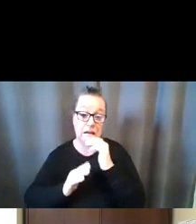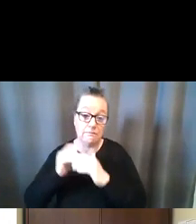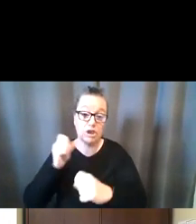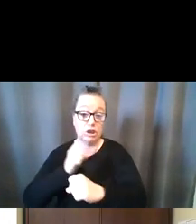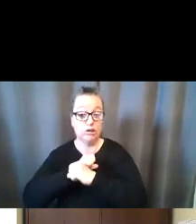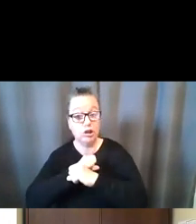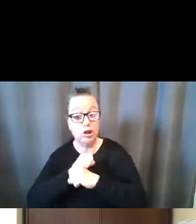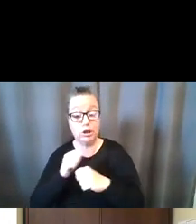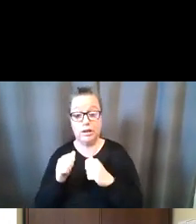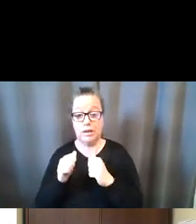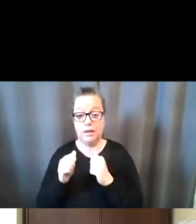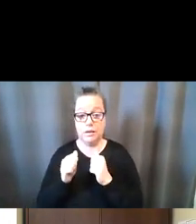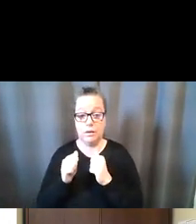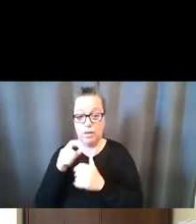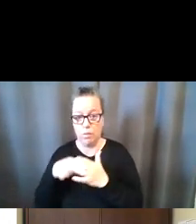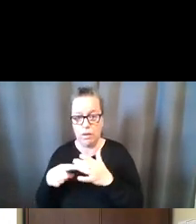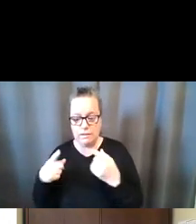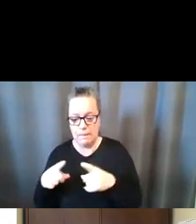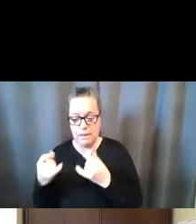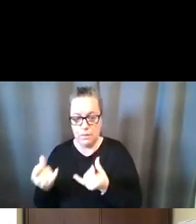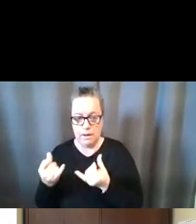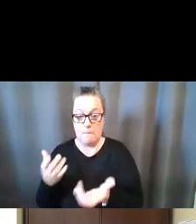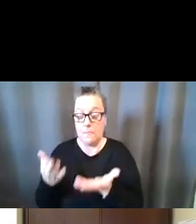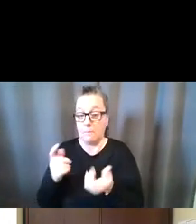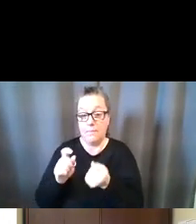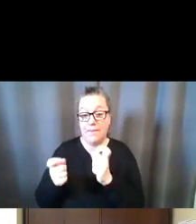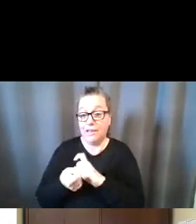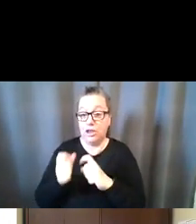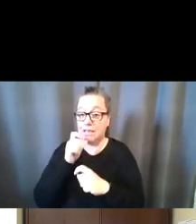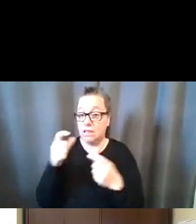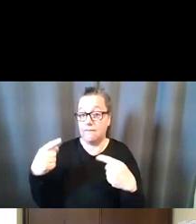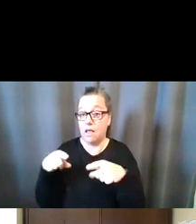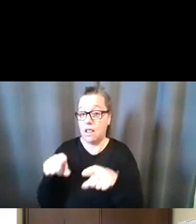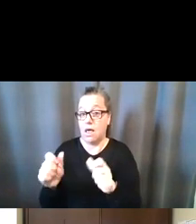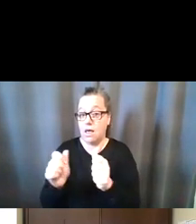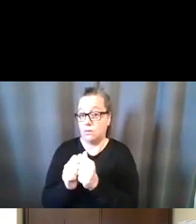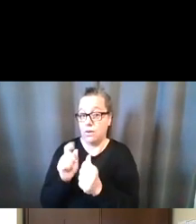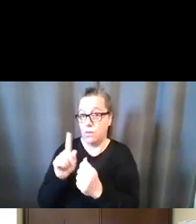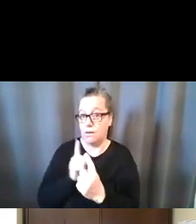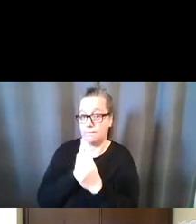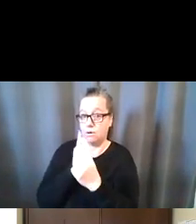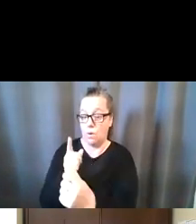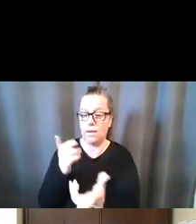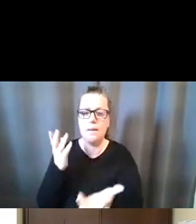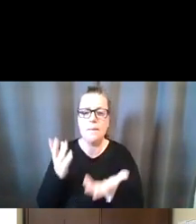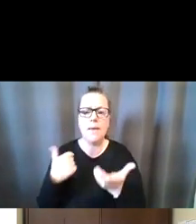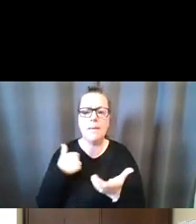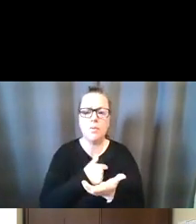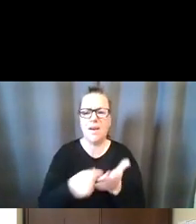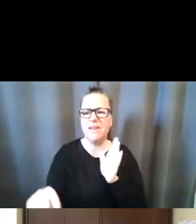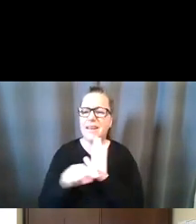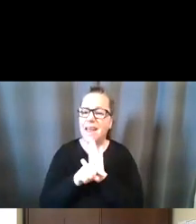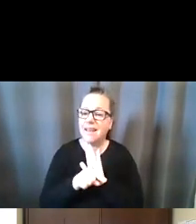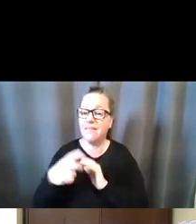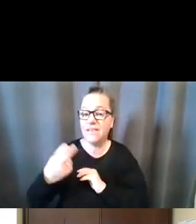with how things are today. Maybe this change doesn't feel aligned with where I'm going. Maybe we have a negative history with